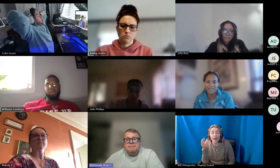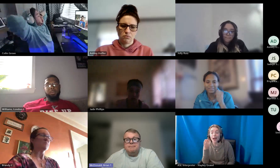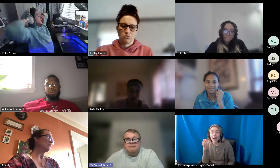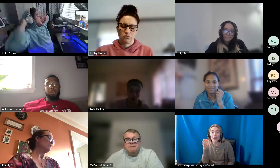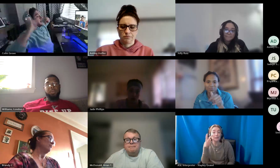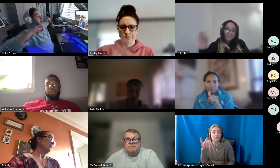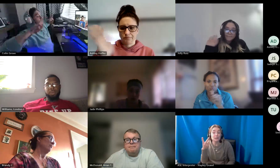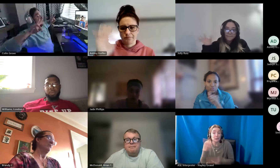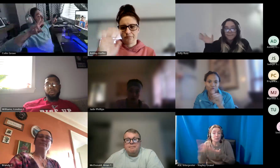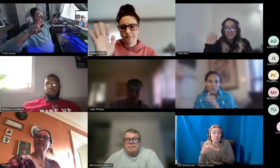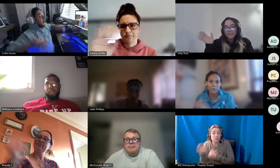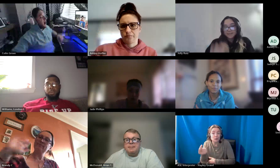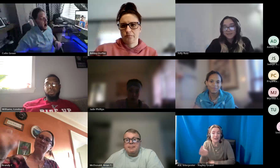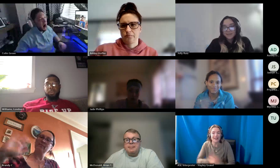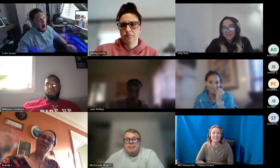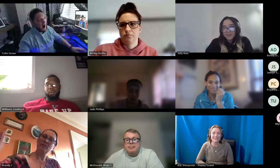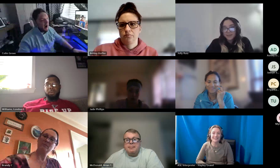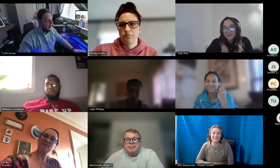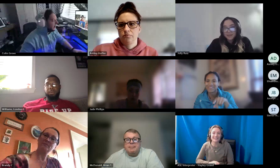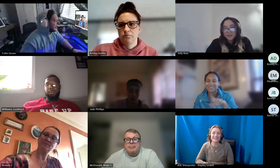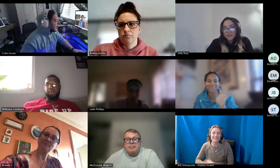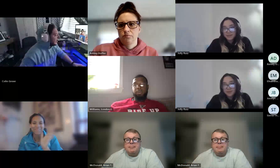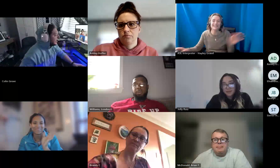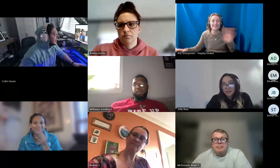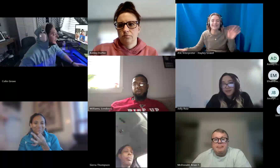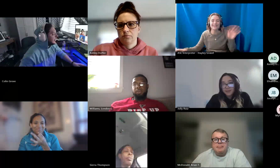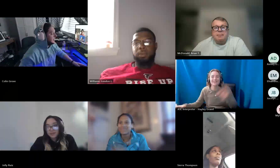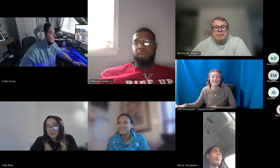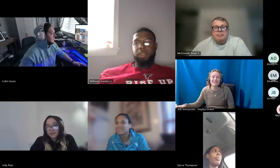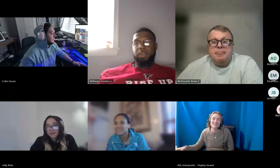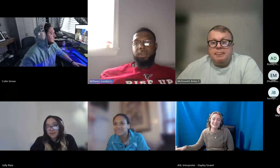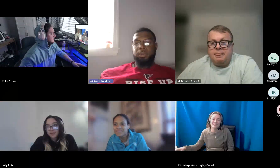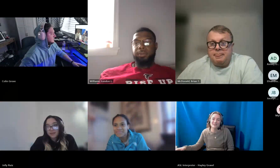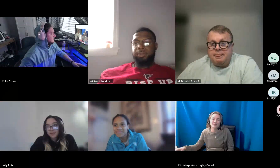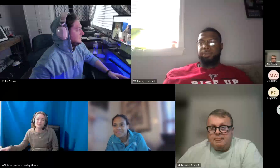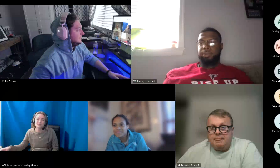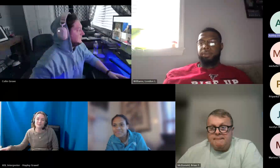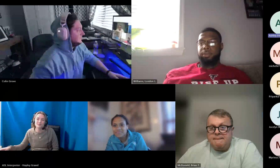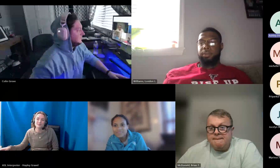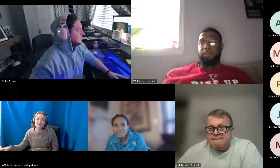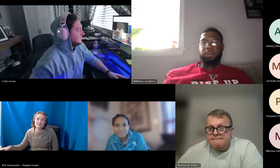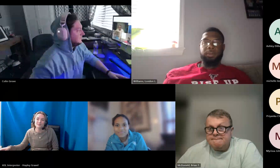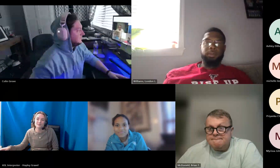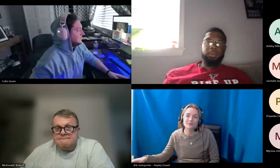you Tuesday. thank you.